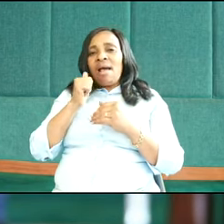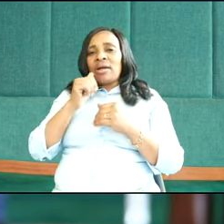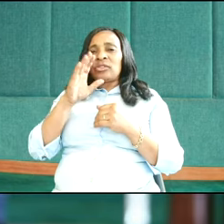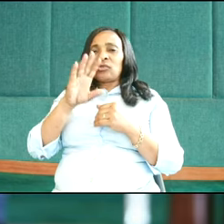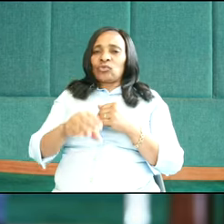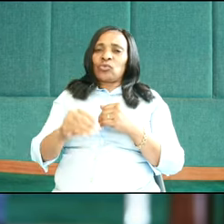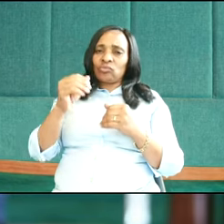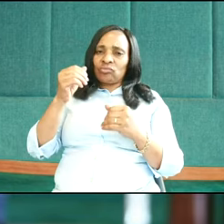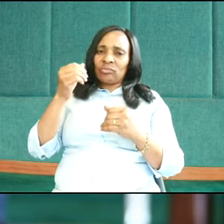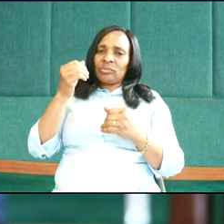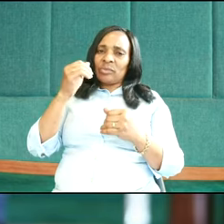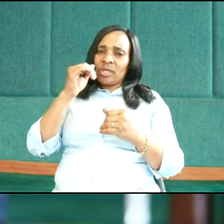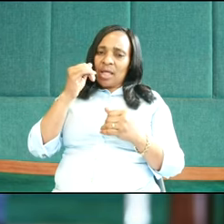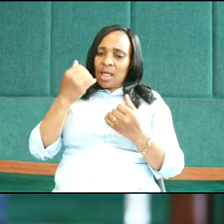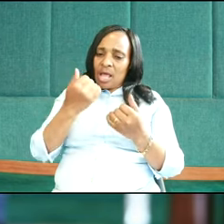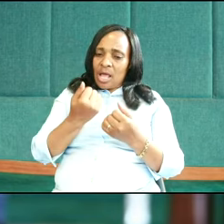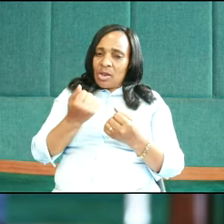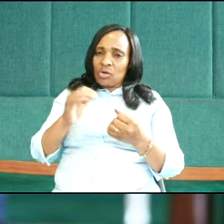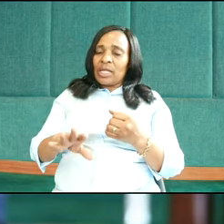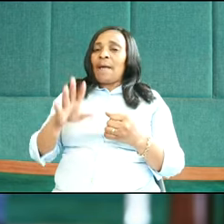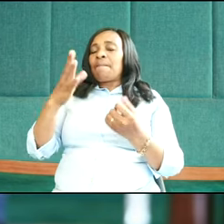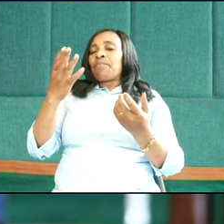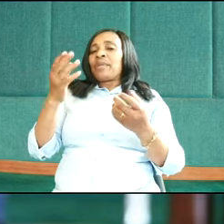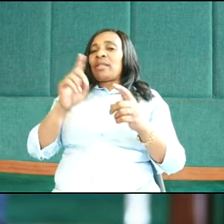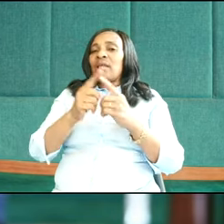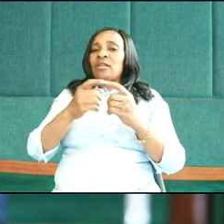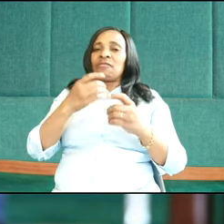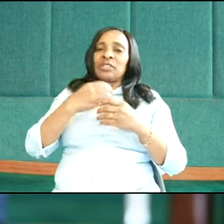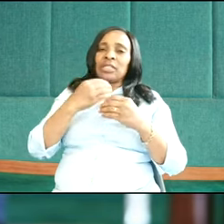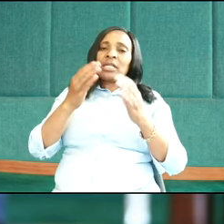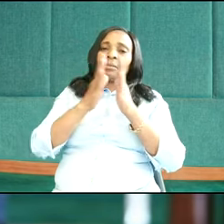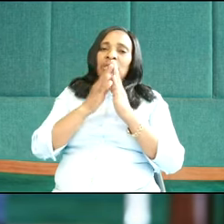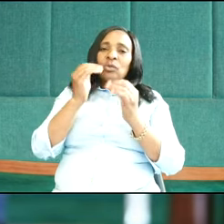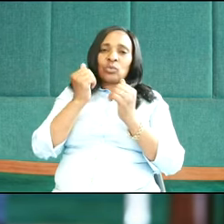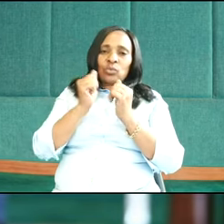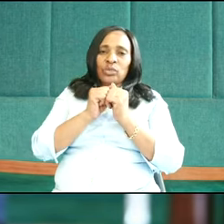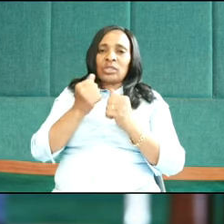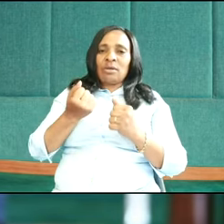staying with Joylene. Many people from church visited and prayed with her.